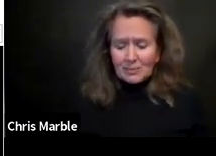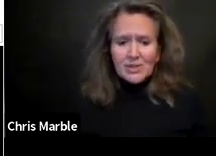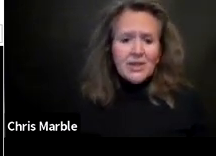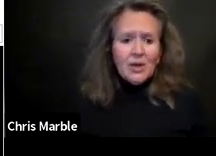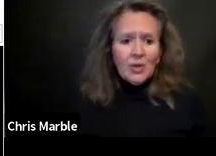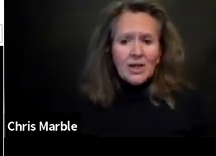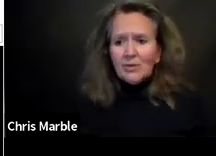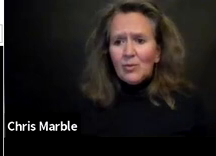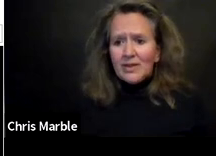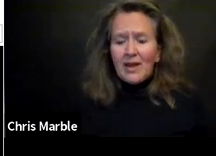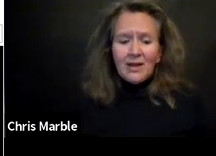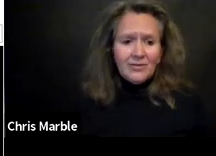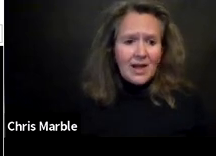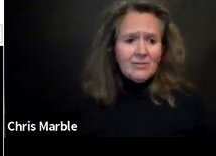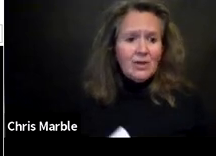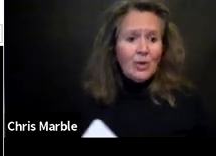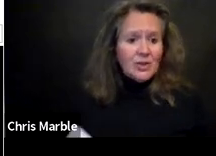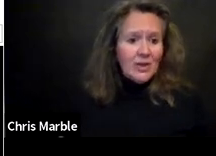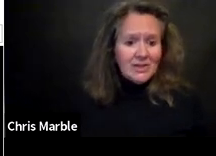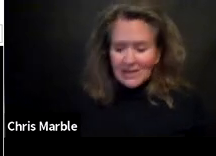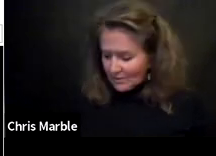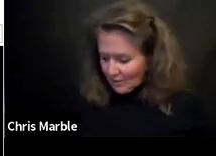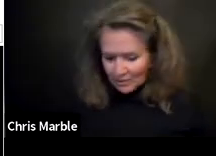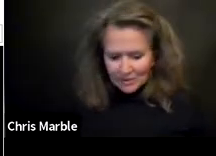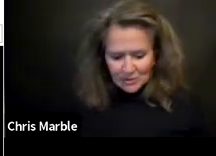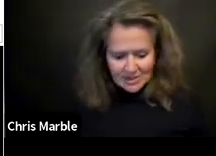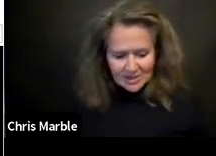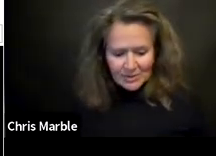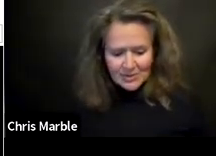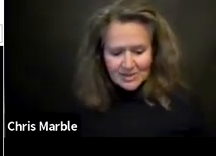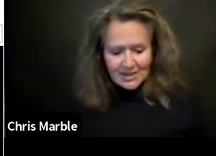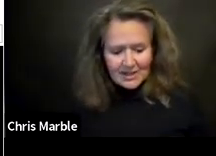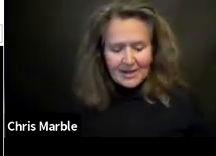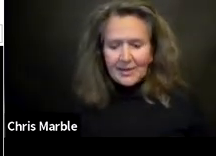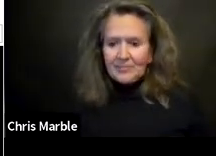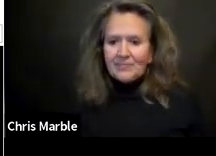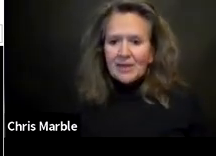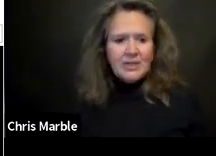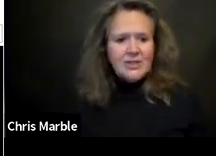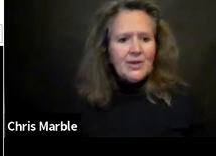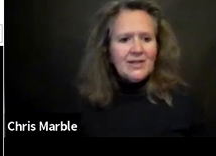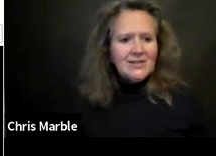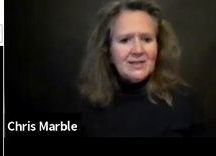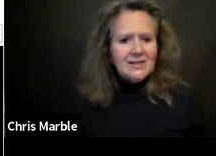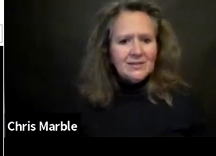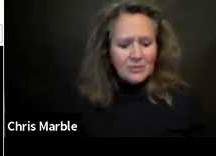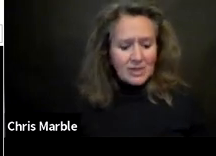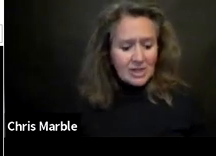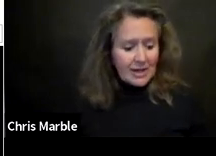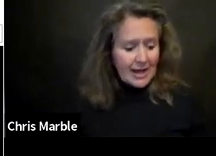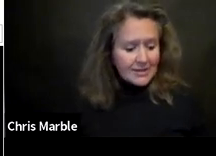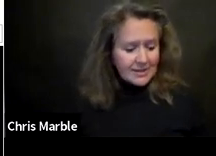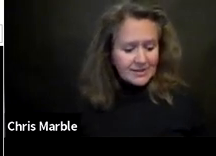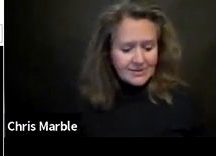the person that you're working with ahead of time to know which one to download or which one to use, please don't hesitate to